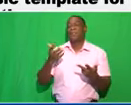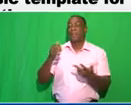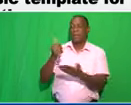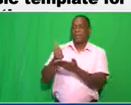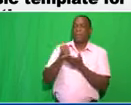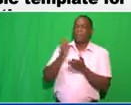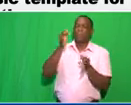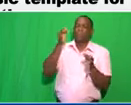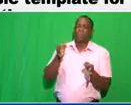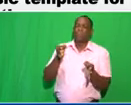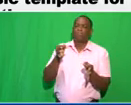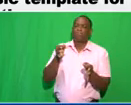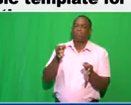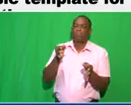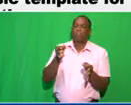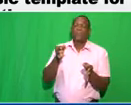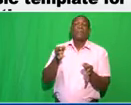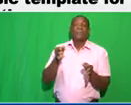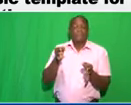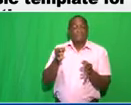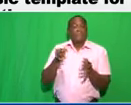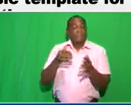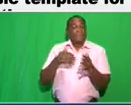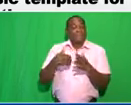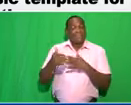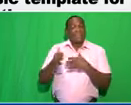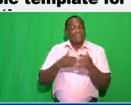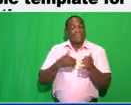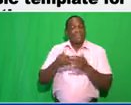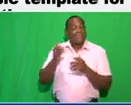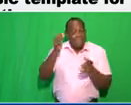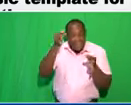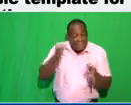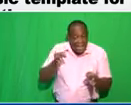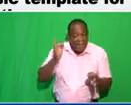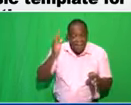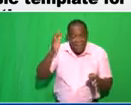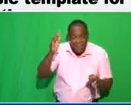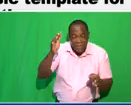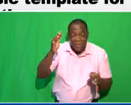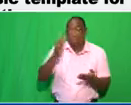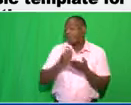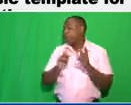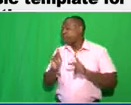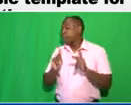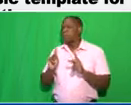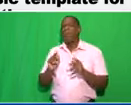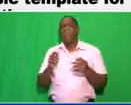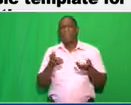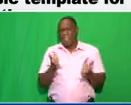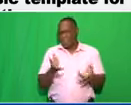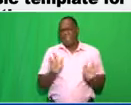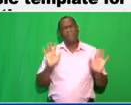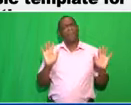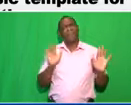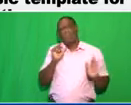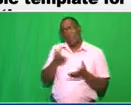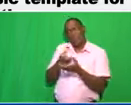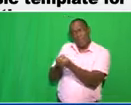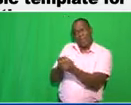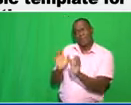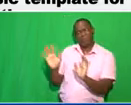Whatever decision we make, you know, sometimes people say, well, okay, just leave it as it is now, because we don't trust anyone. Sometimes I say that